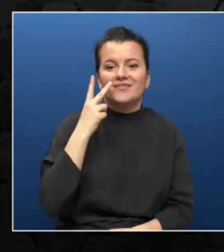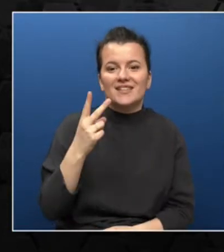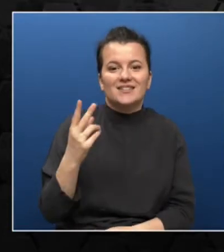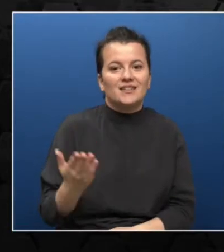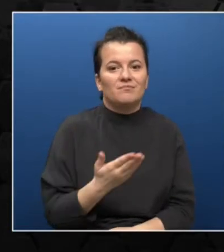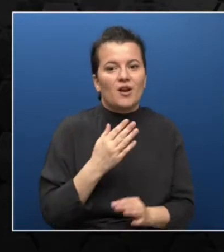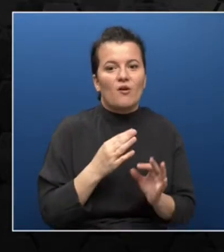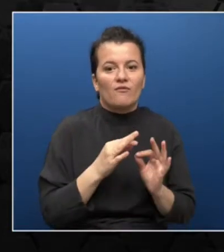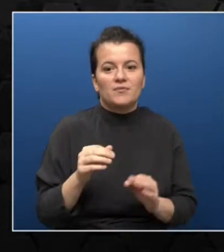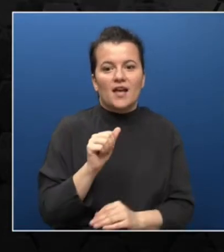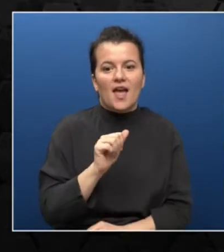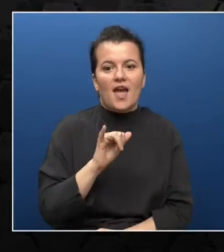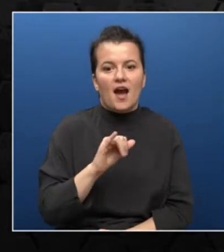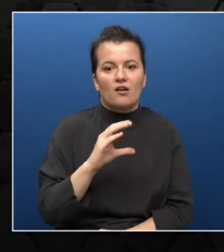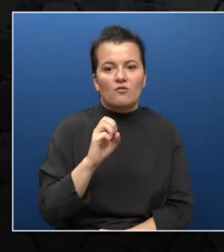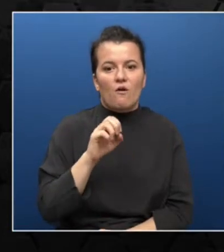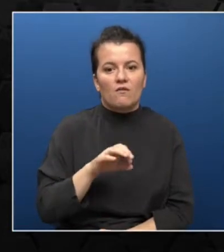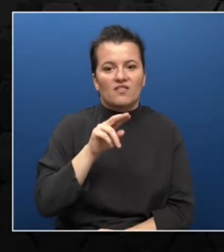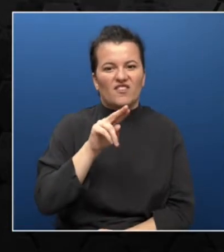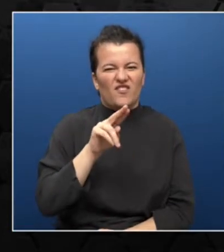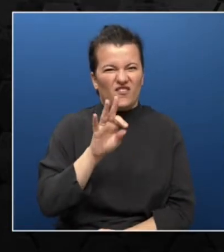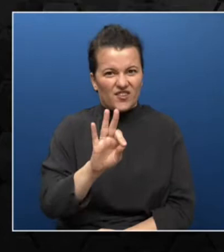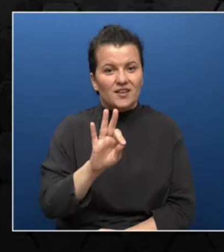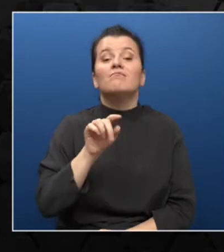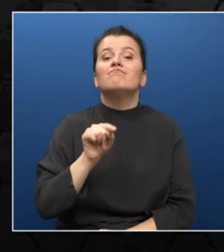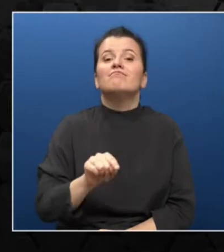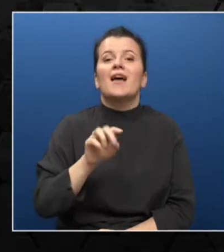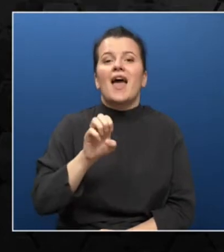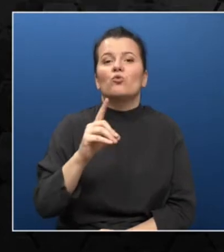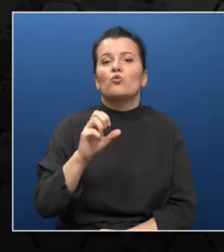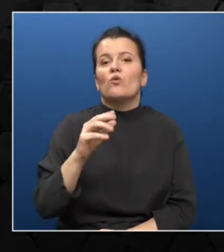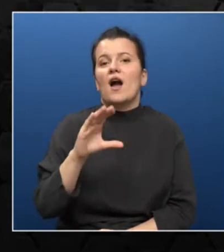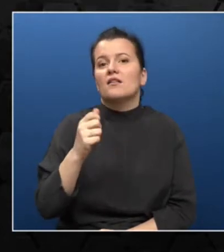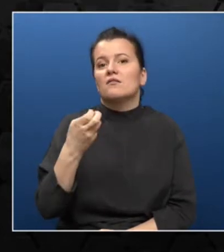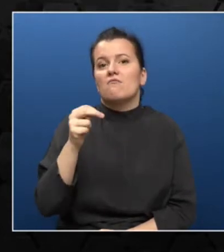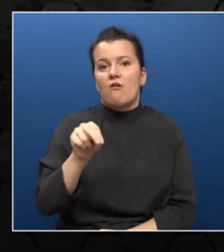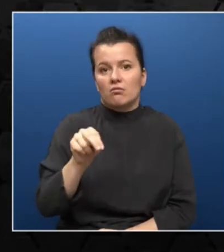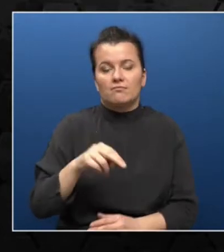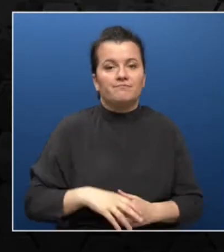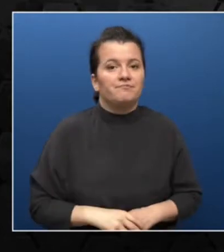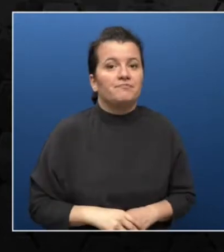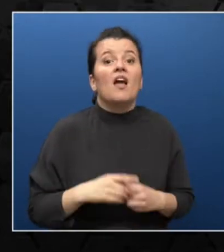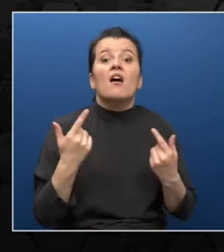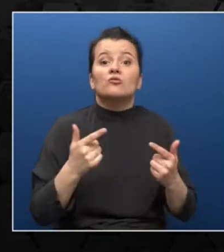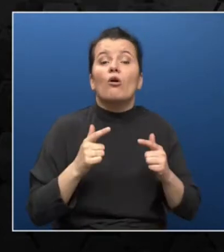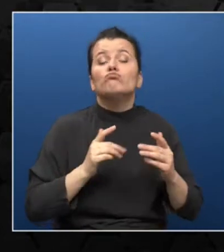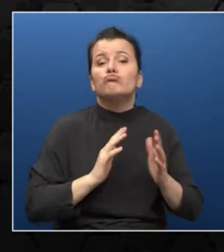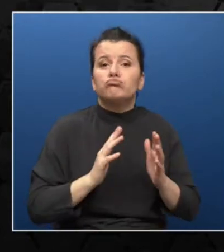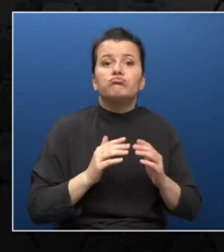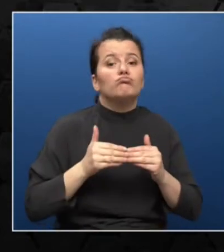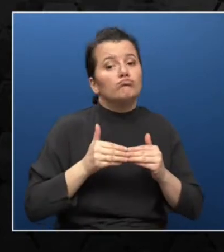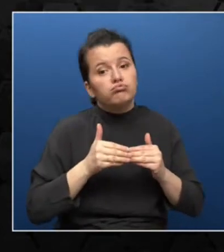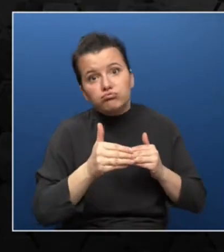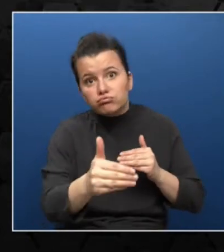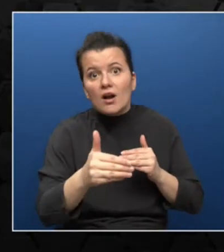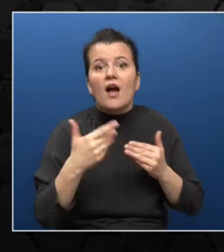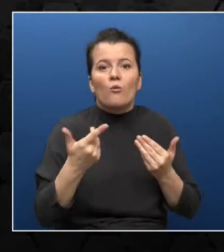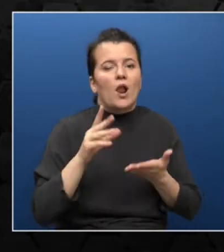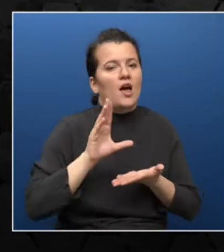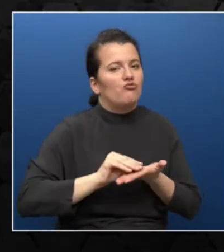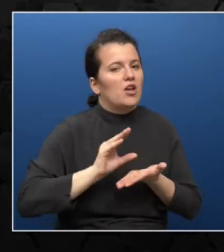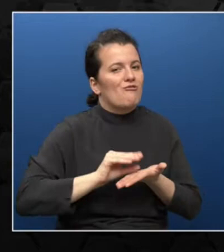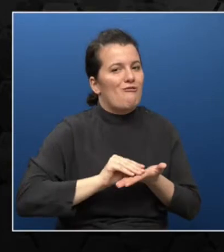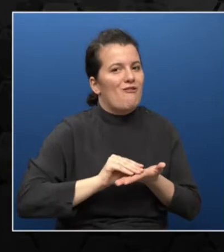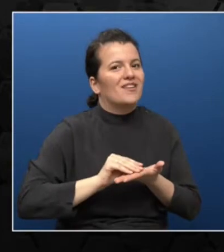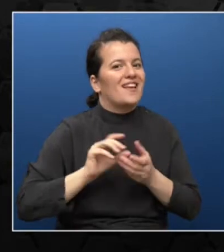aicoms.education. And after this conference, all session recordings will be made available there as well. And by the way,